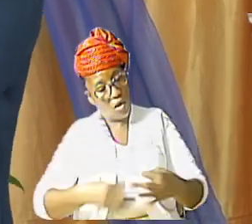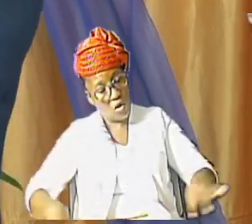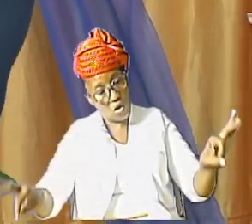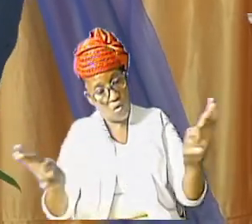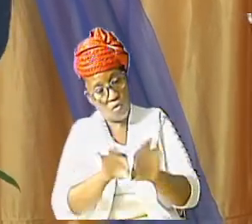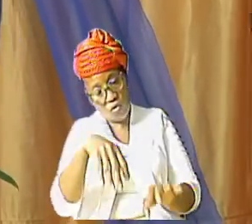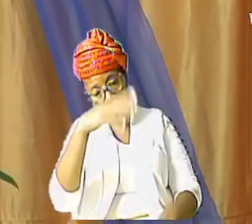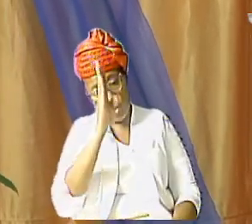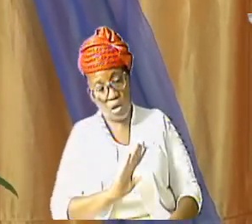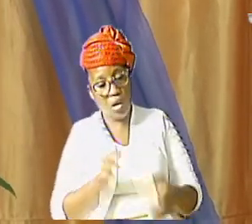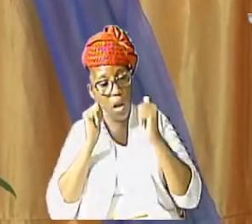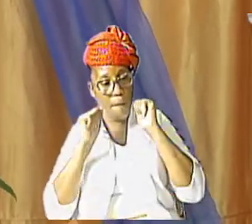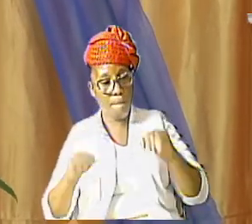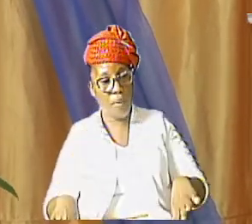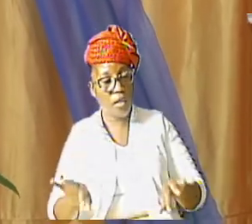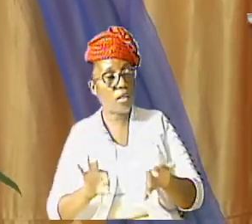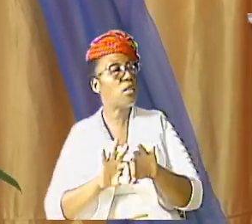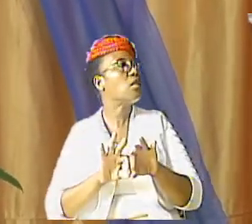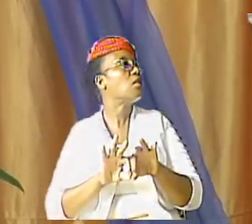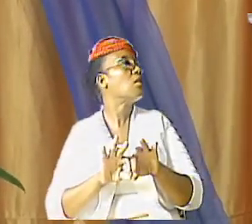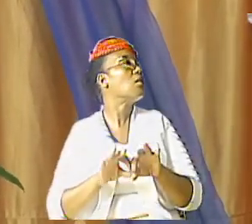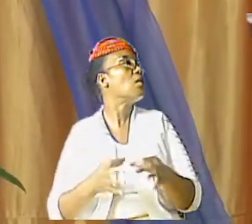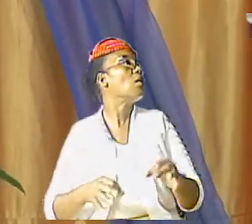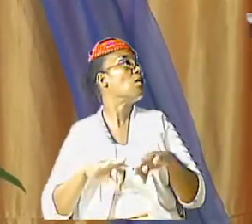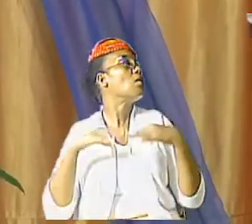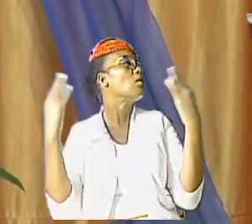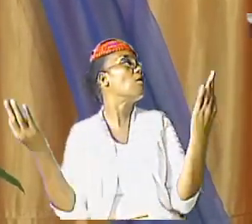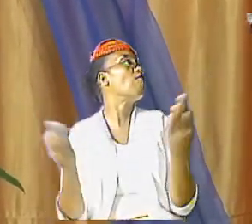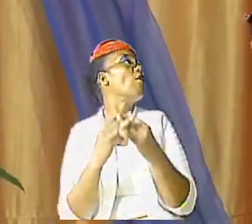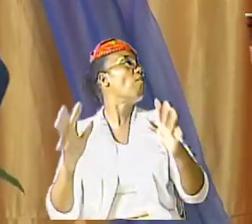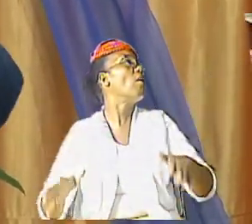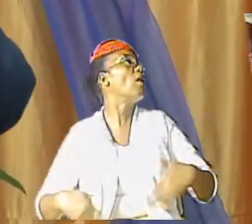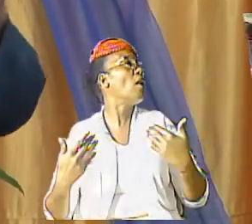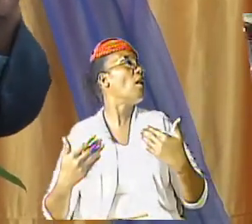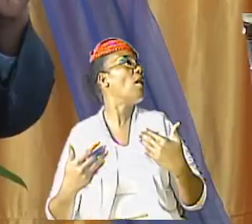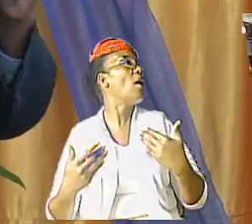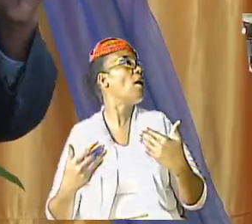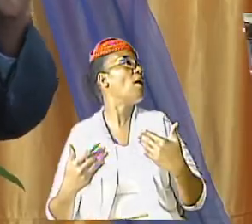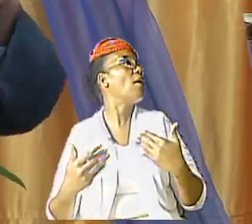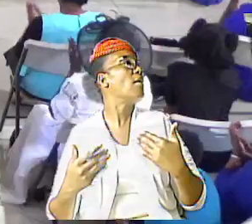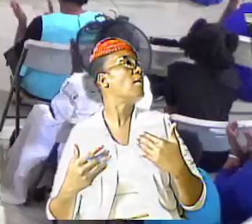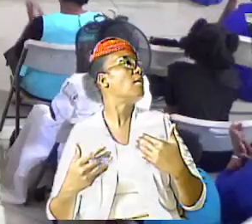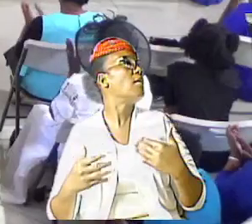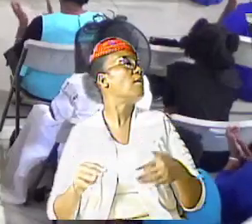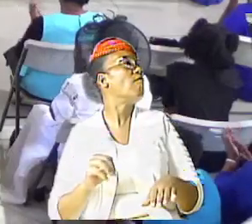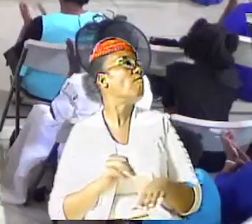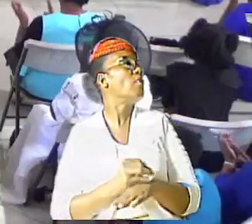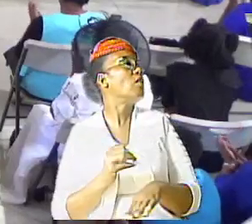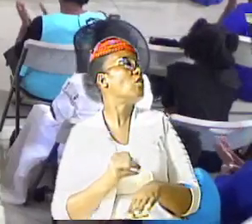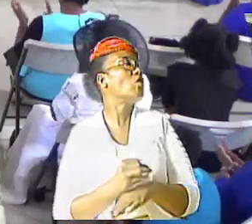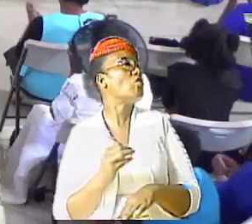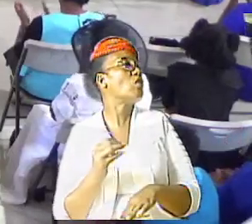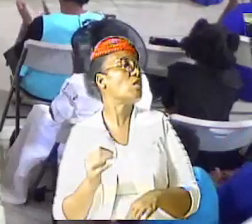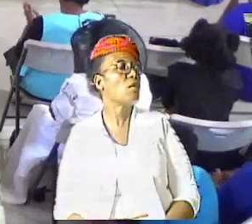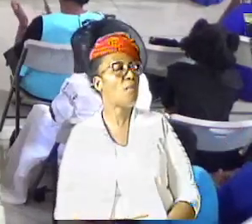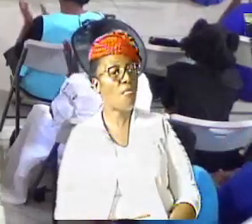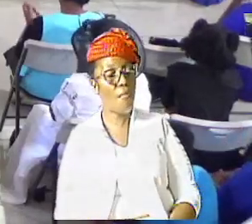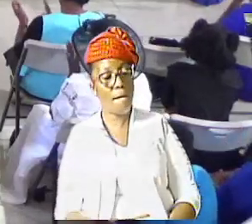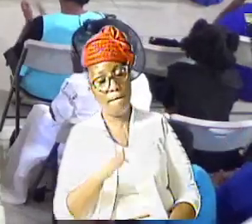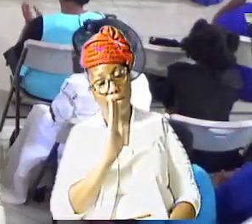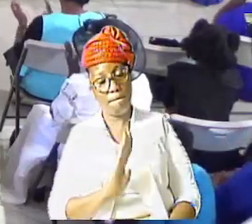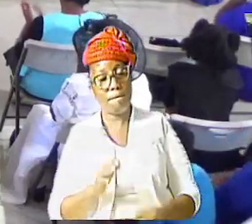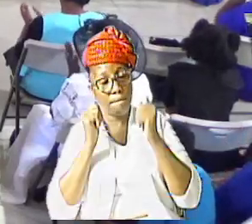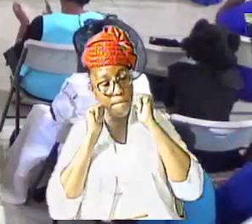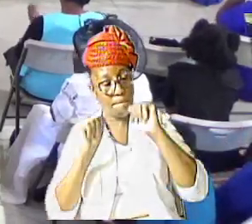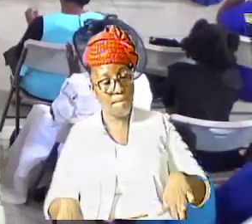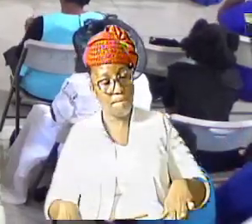bless the Family Life Ministries. And everybody, put your hands together for all the visitors in the house and online today. God bless you. God bless